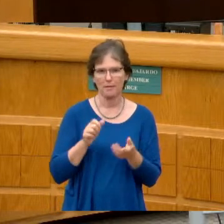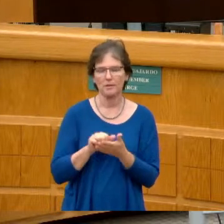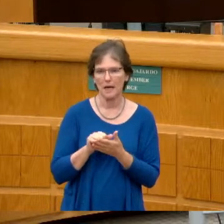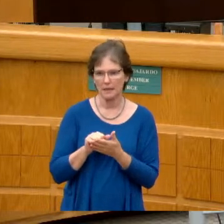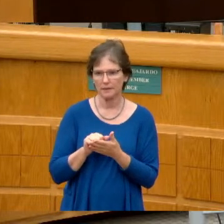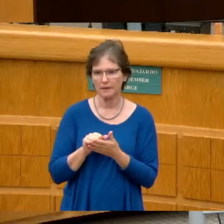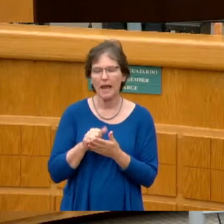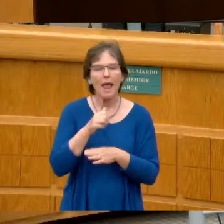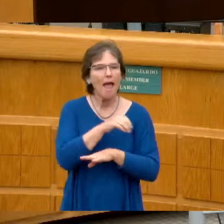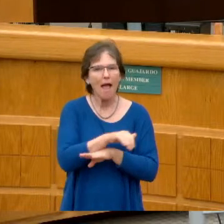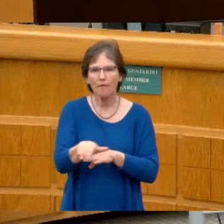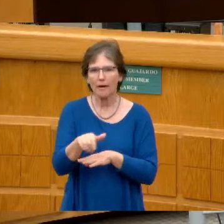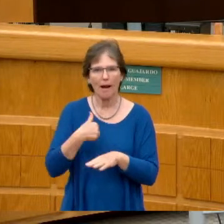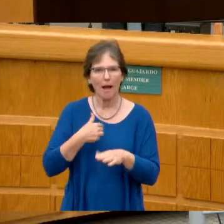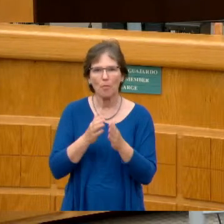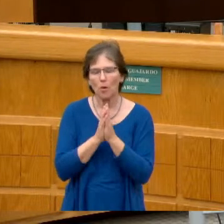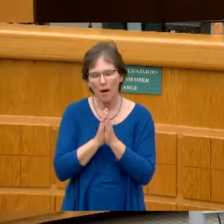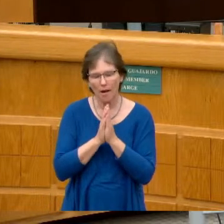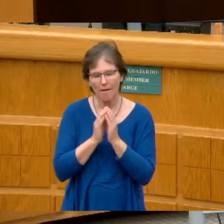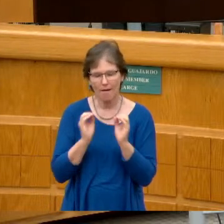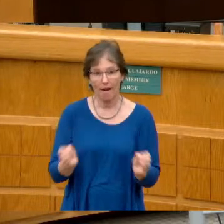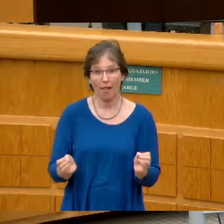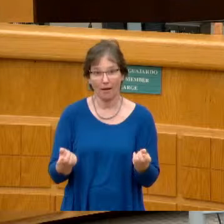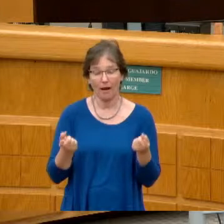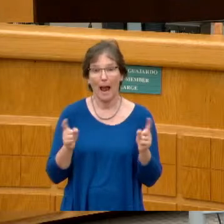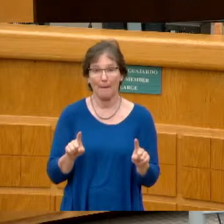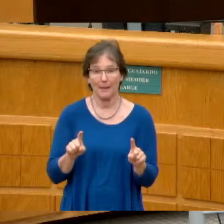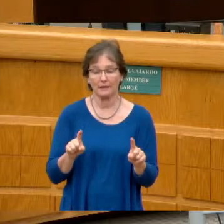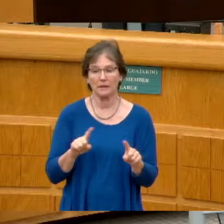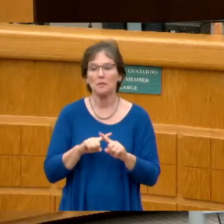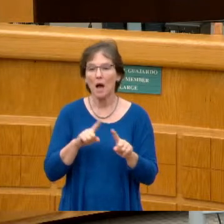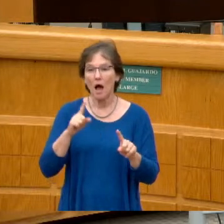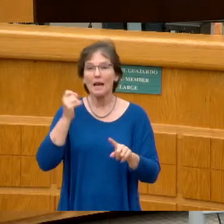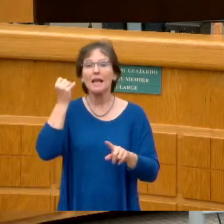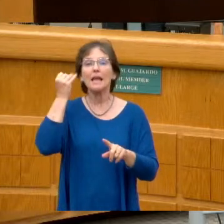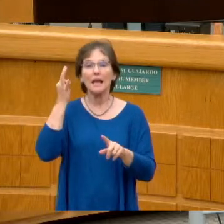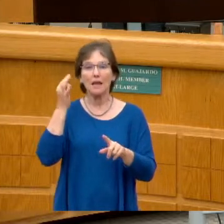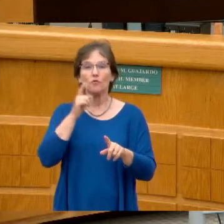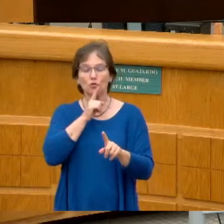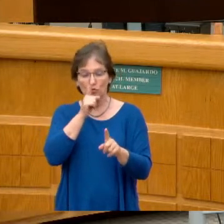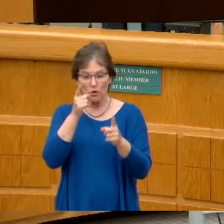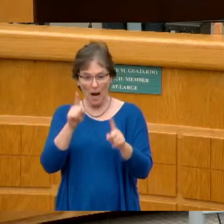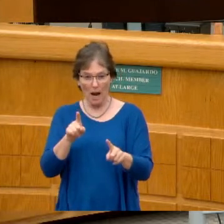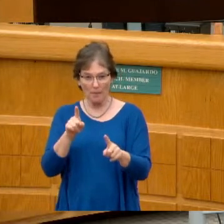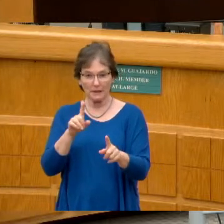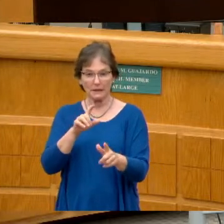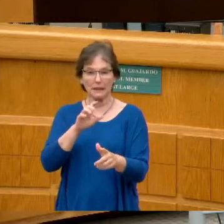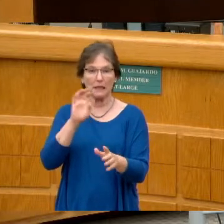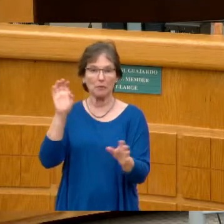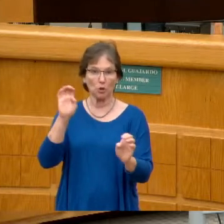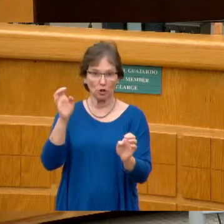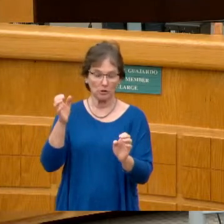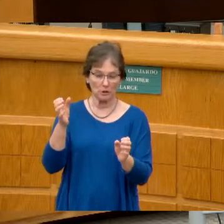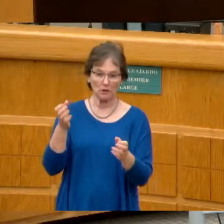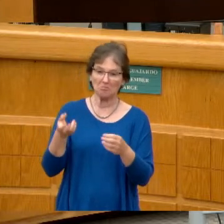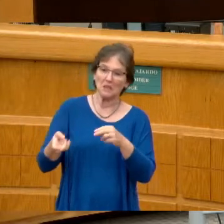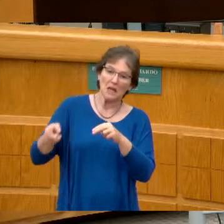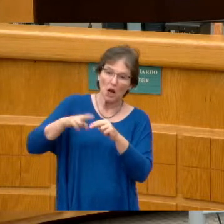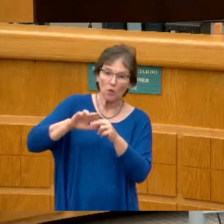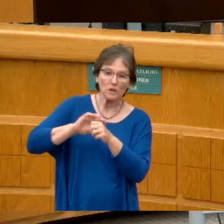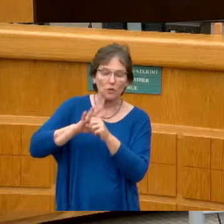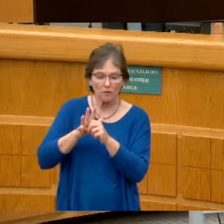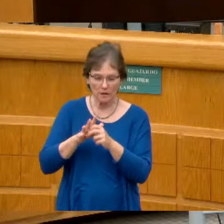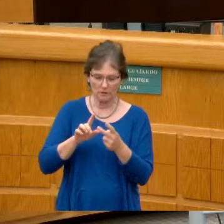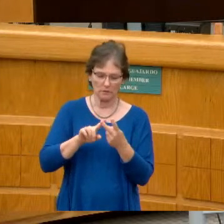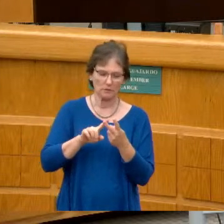latest science and data tells us. What I want you to really take away from my comments is that Nueces County is